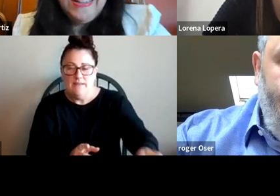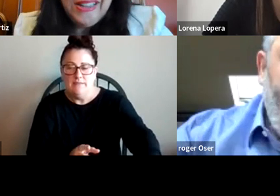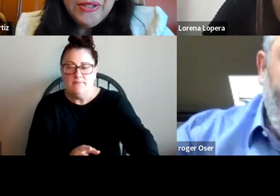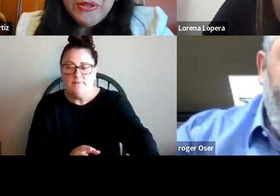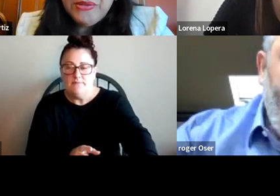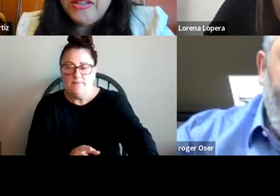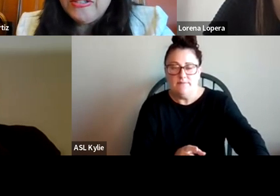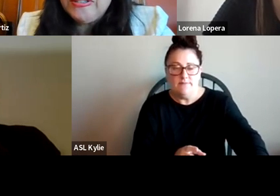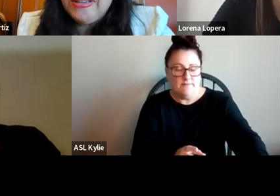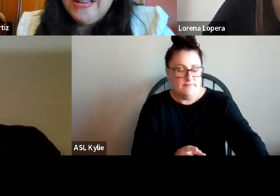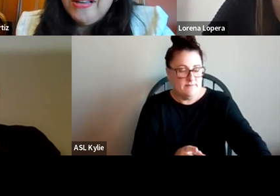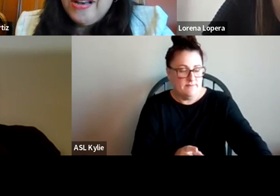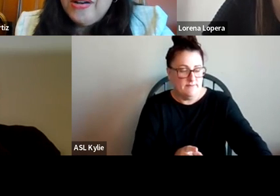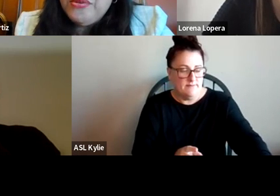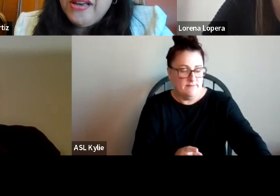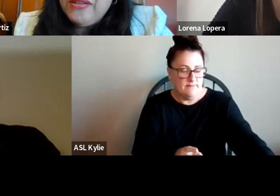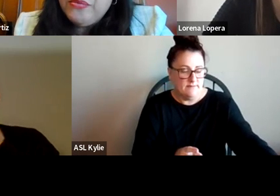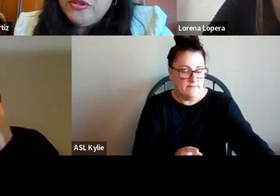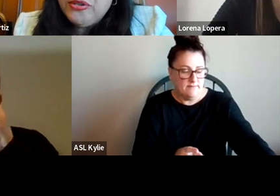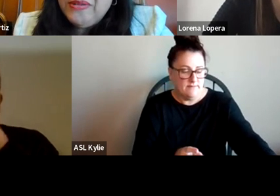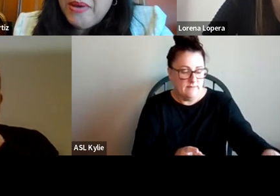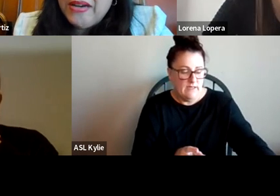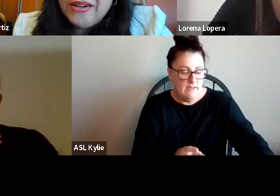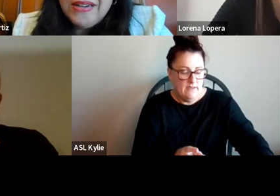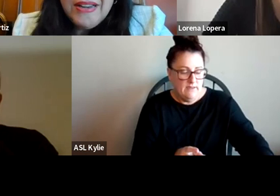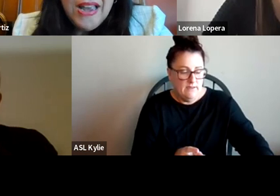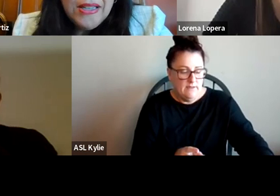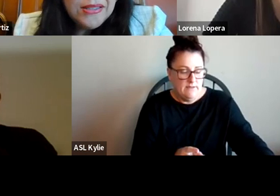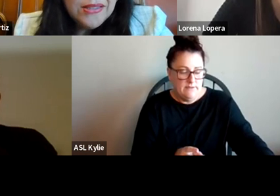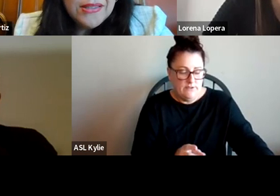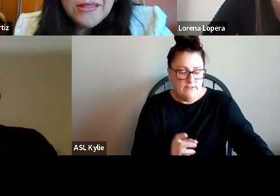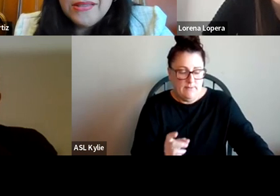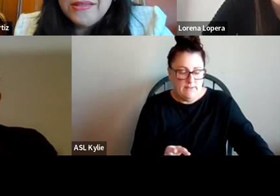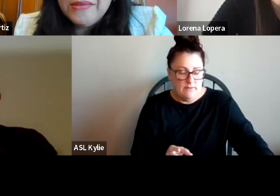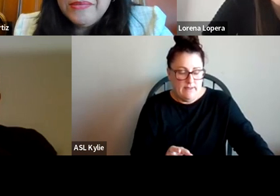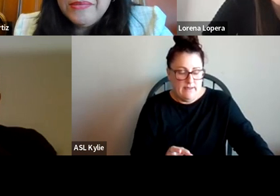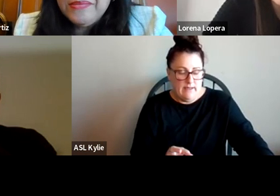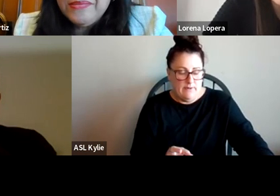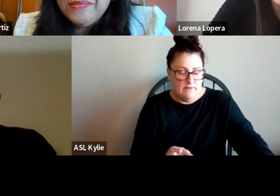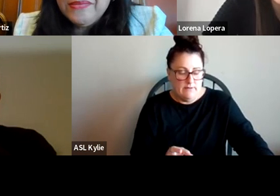All right, thank you so much. We have Ms. Judy Baker next.